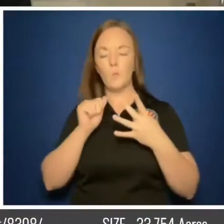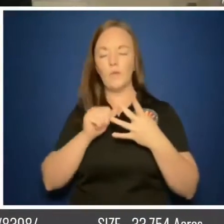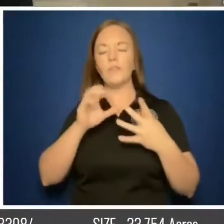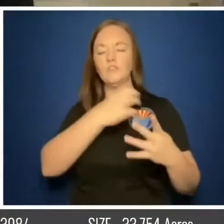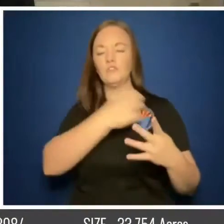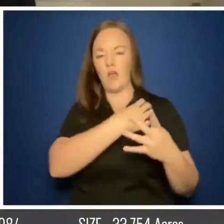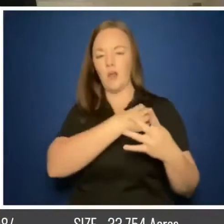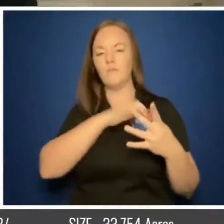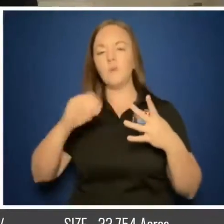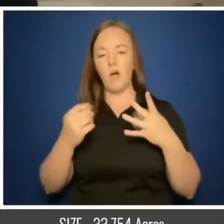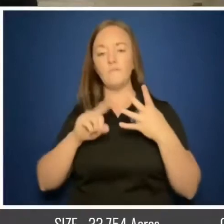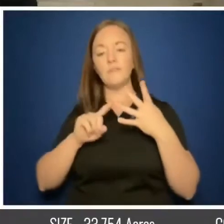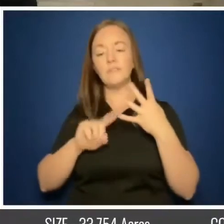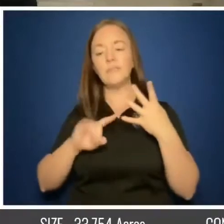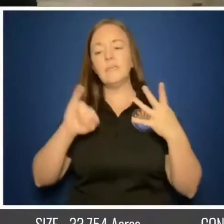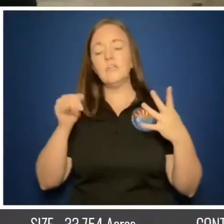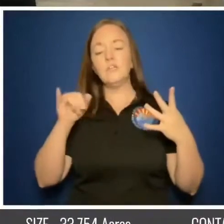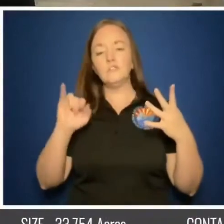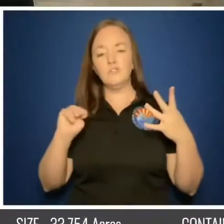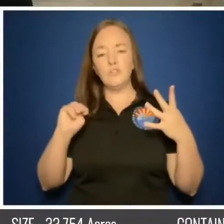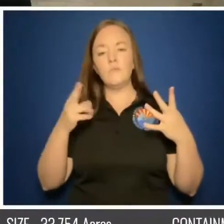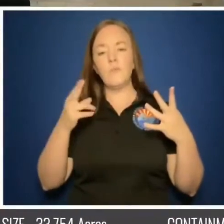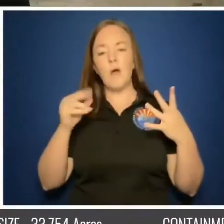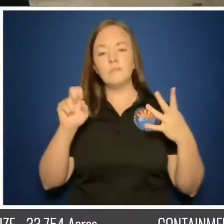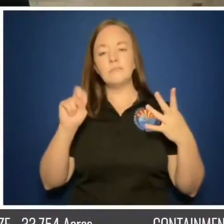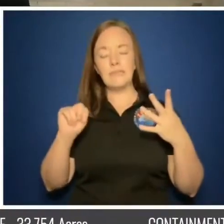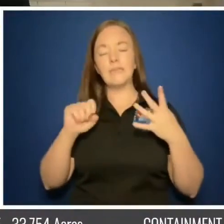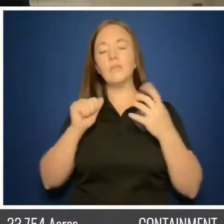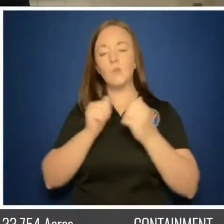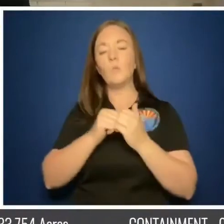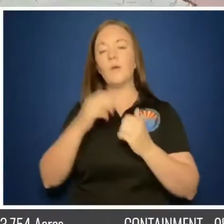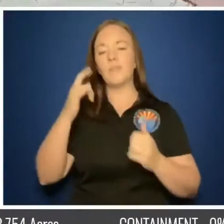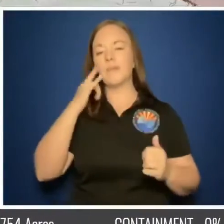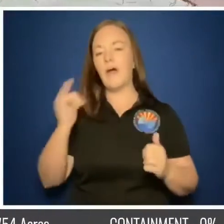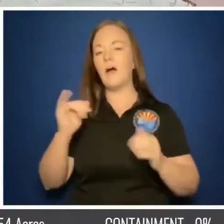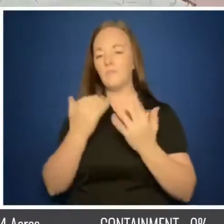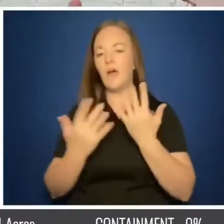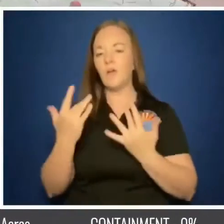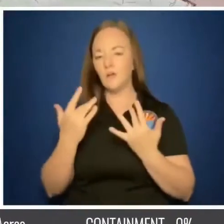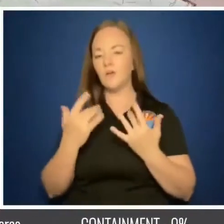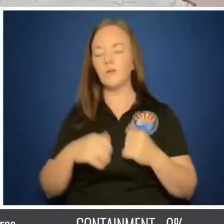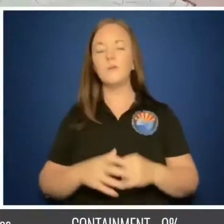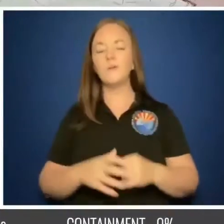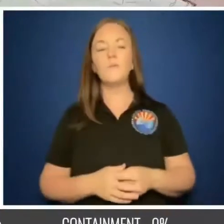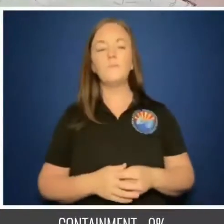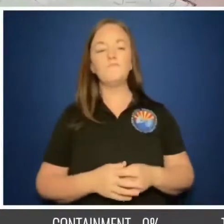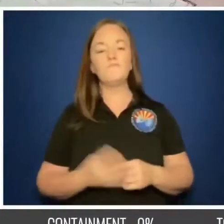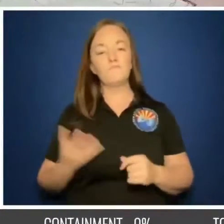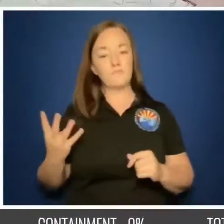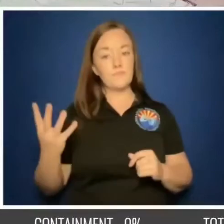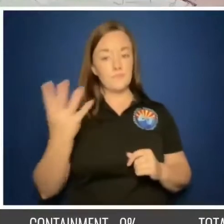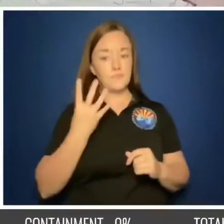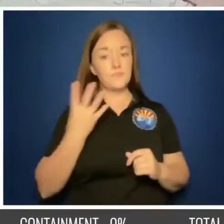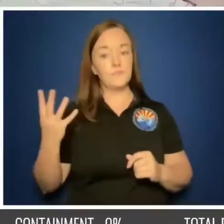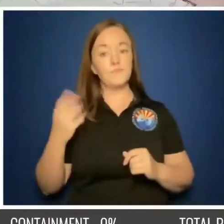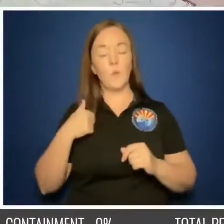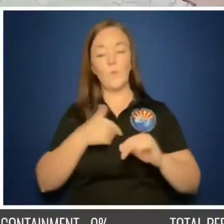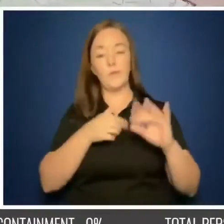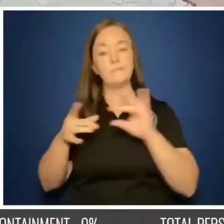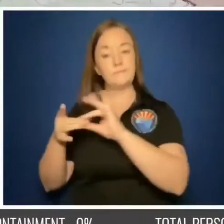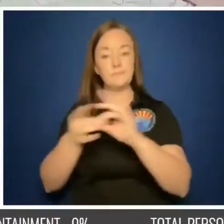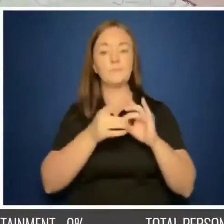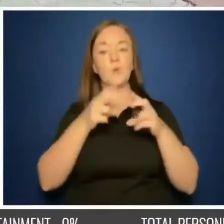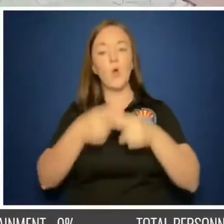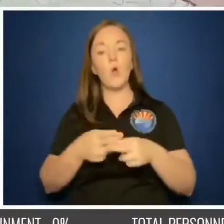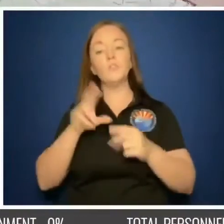FIRE. This incident is a unified command incident between both agencies, and that means that we stand shoulder to shoulder and